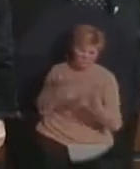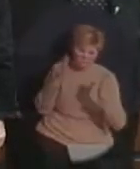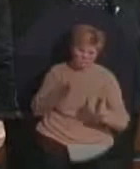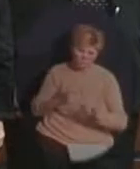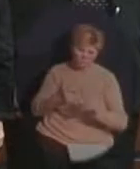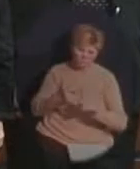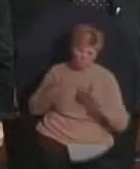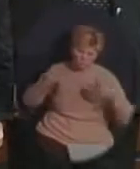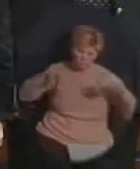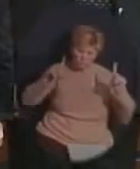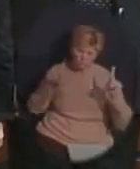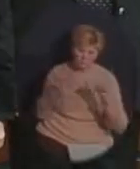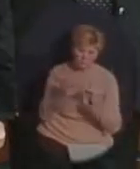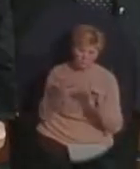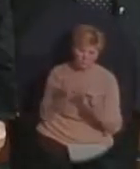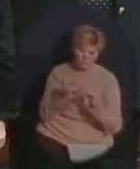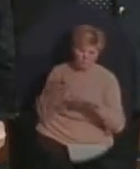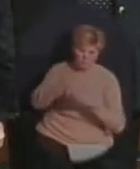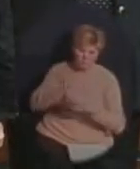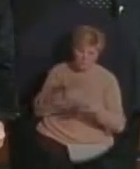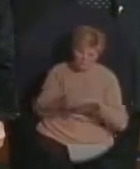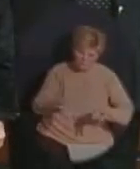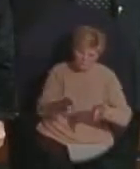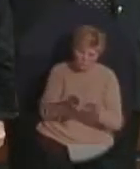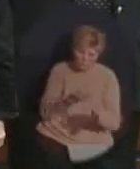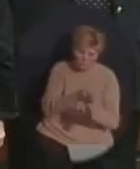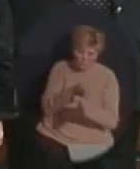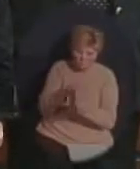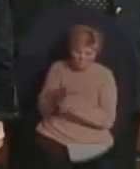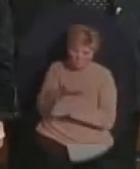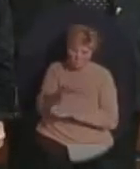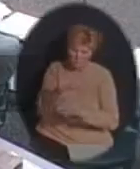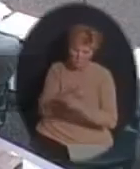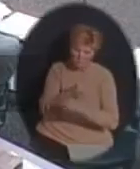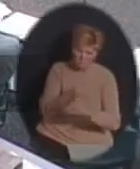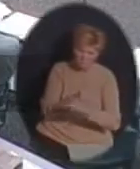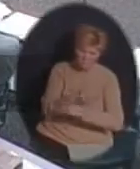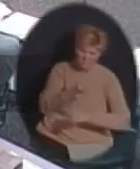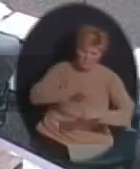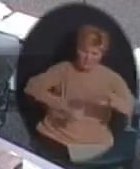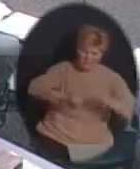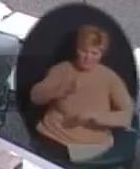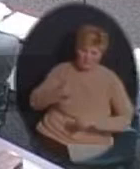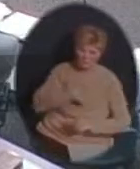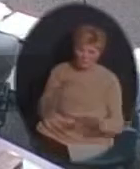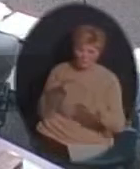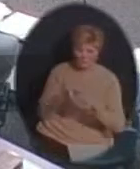of math and science. We'd like to congratulate our team, Allison, Carolyn, Ruth, and Carol.